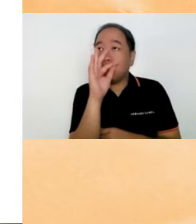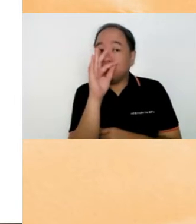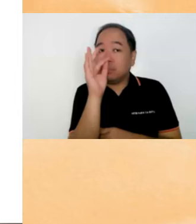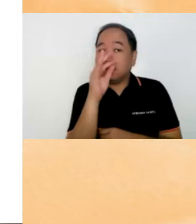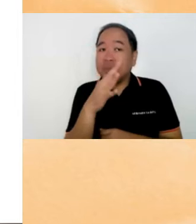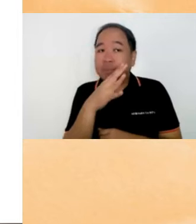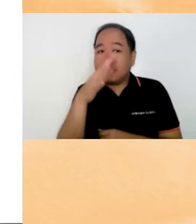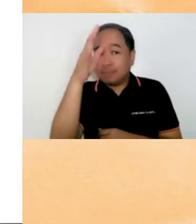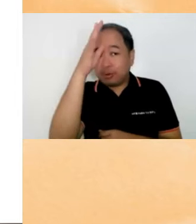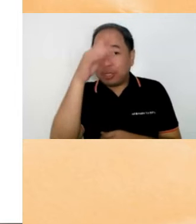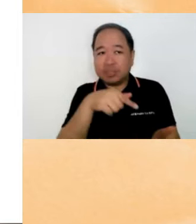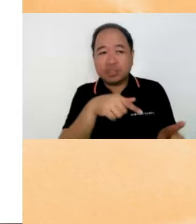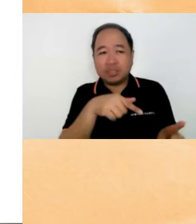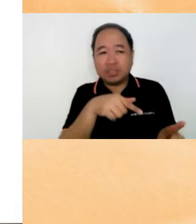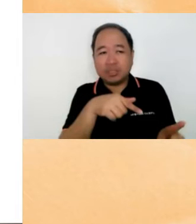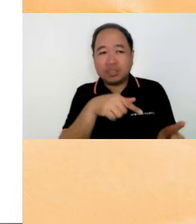on their own.